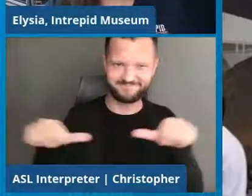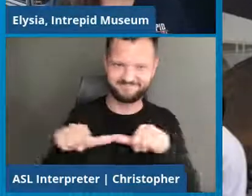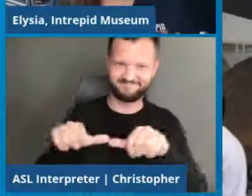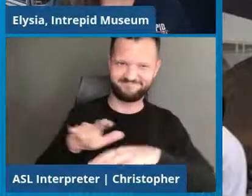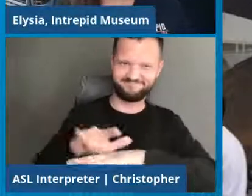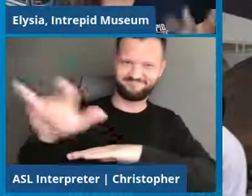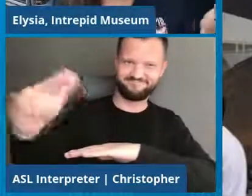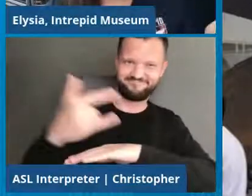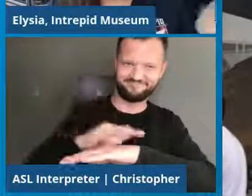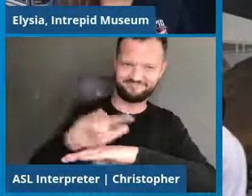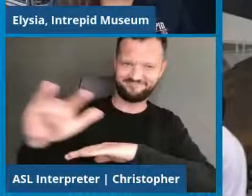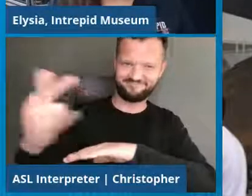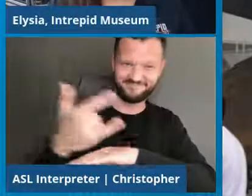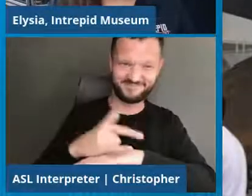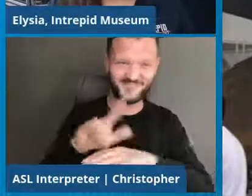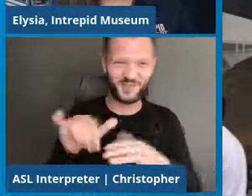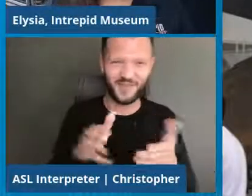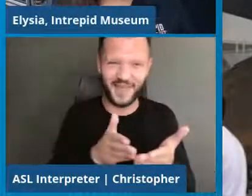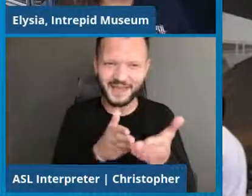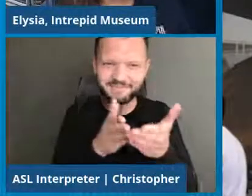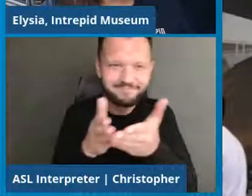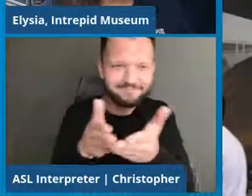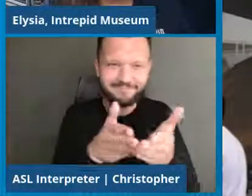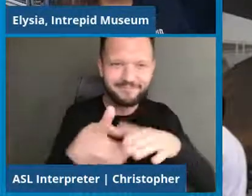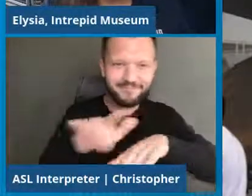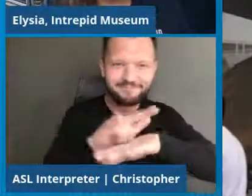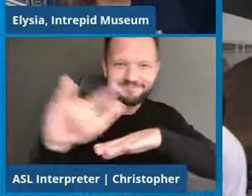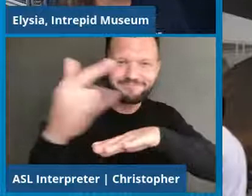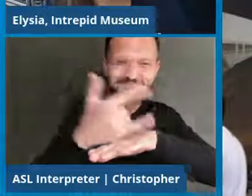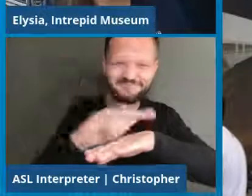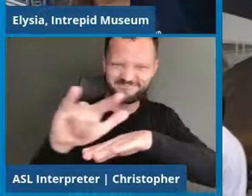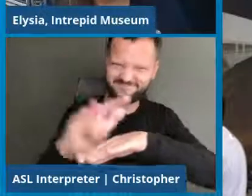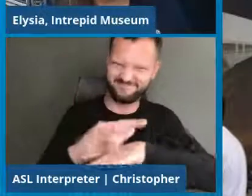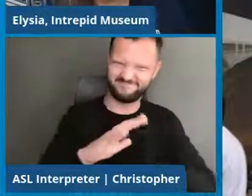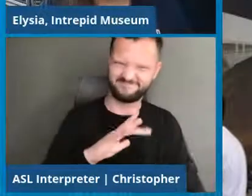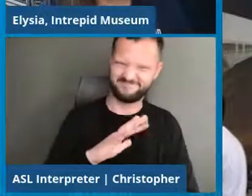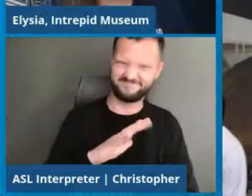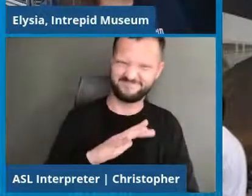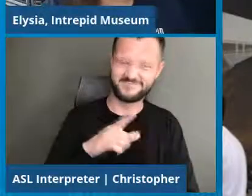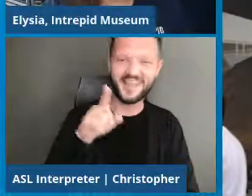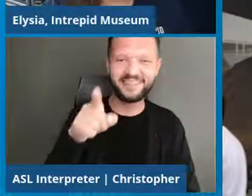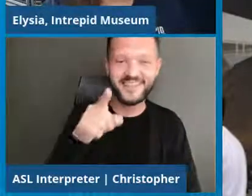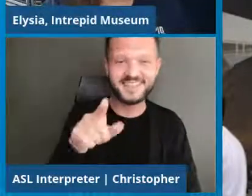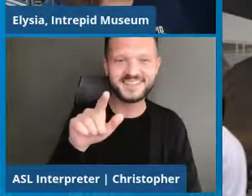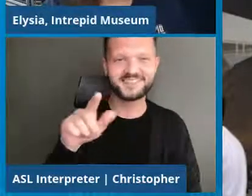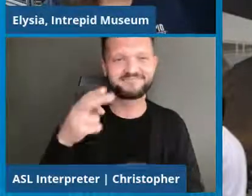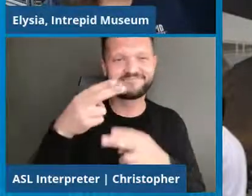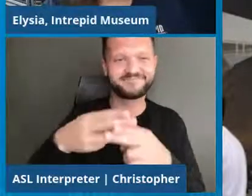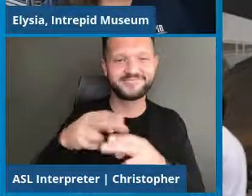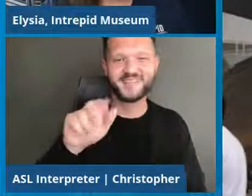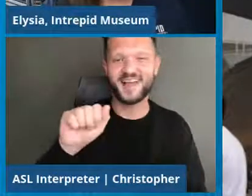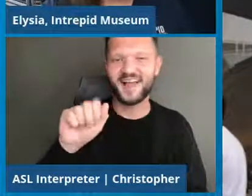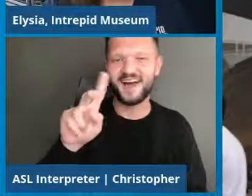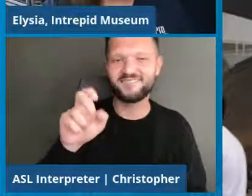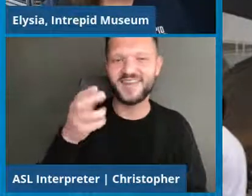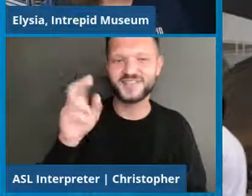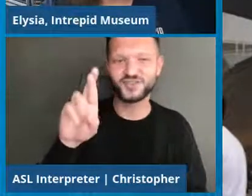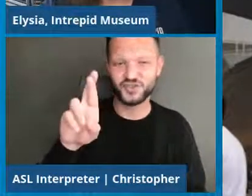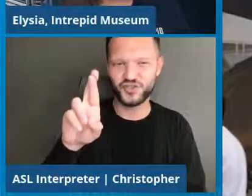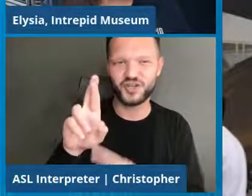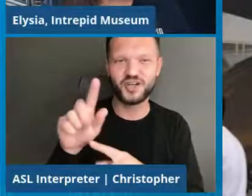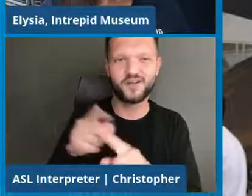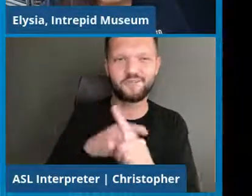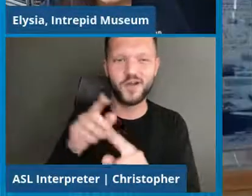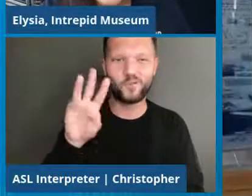was basically a floating airport. And this plane that we're looking at here is the Avenger from World War II. Now, later on, we